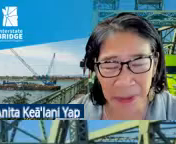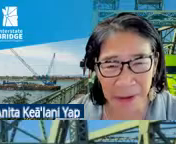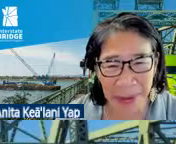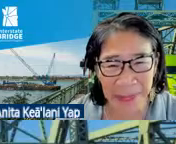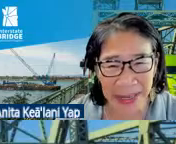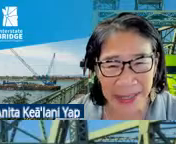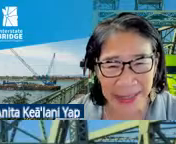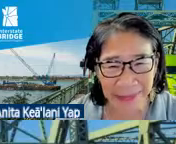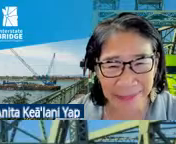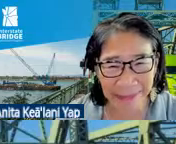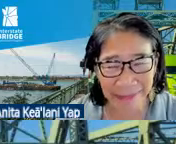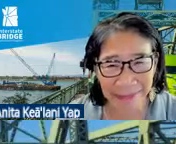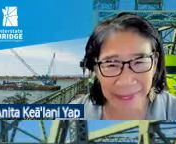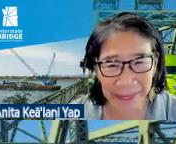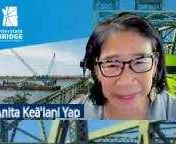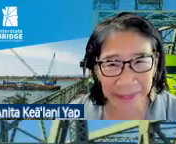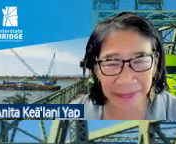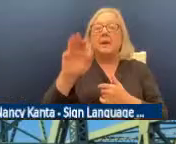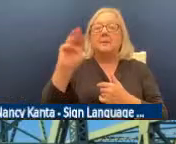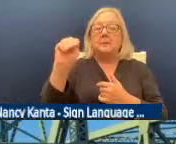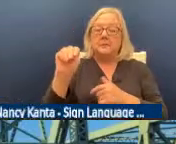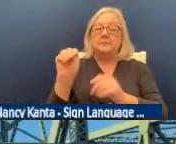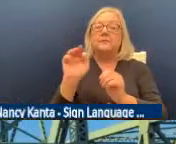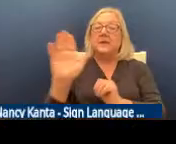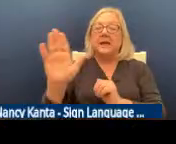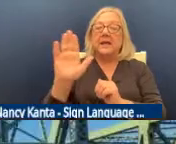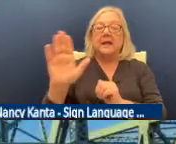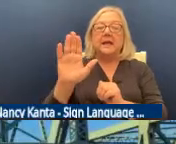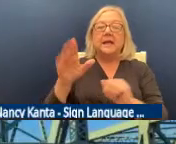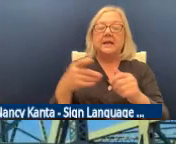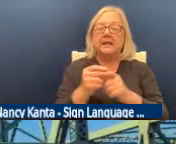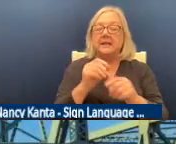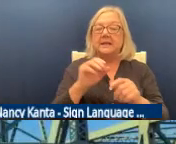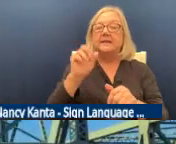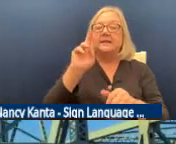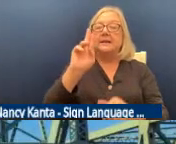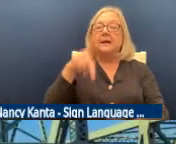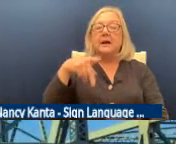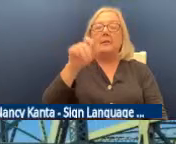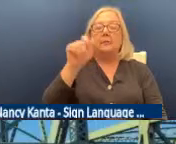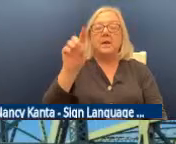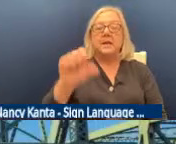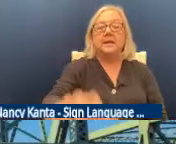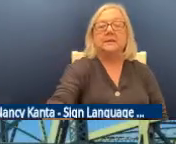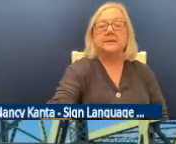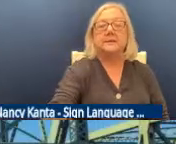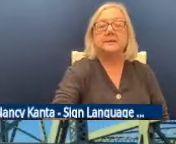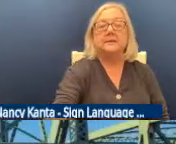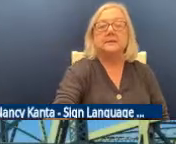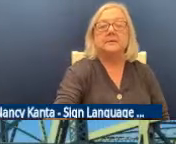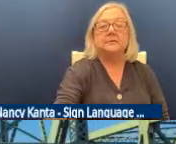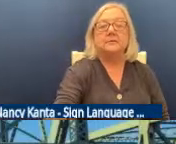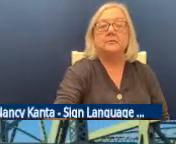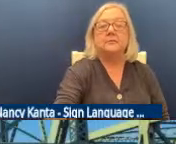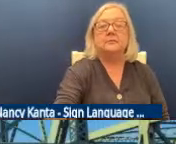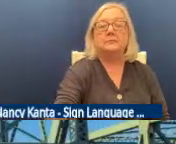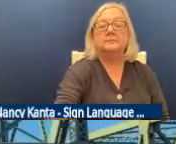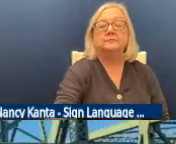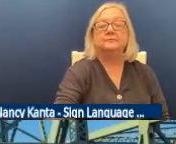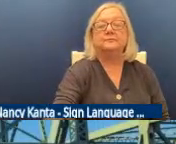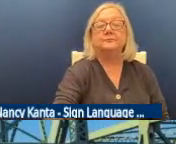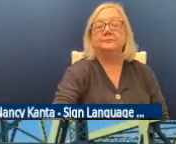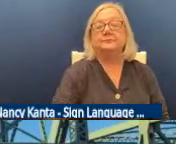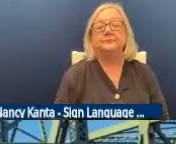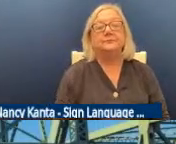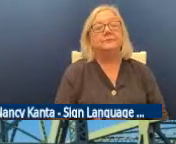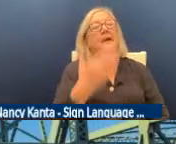with Program Updates. Good morning, everyone. It's good to see you all. Once again, it's been a lot of activities